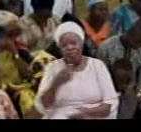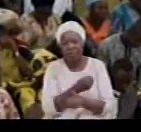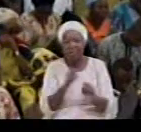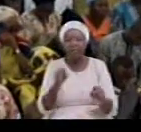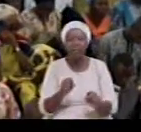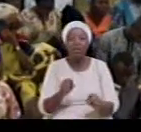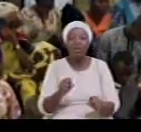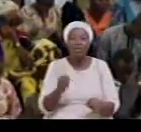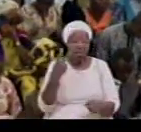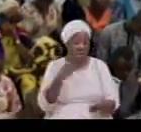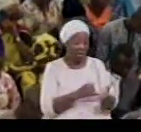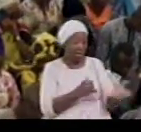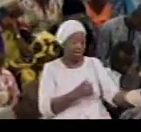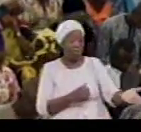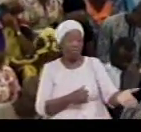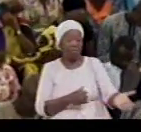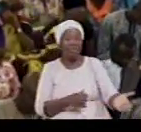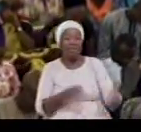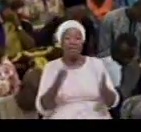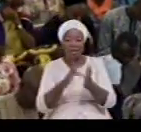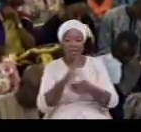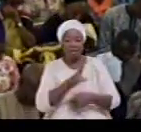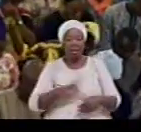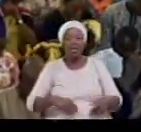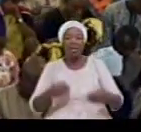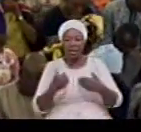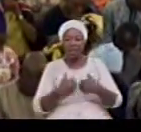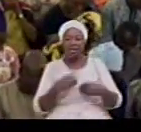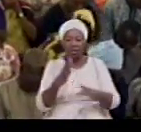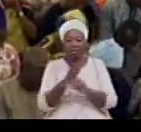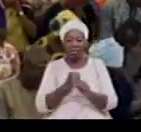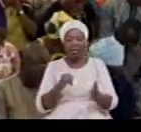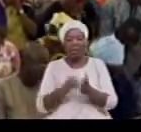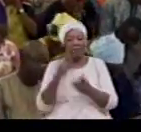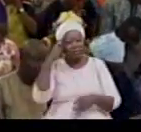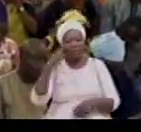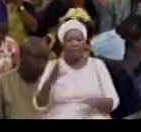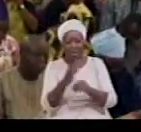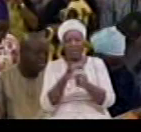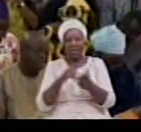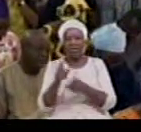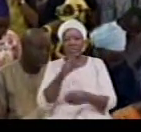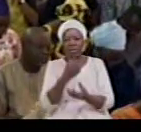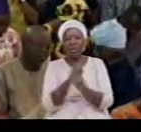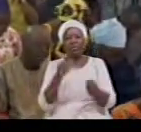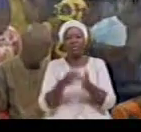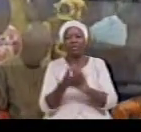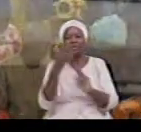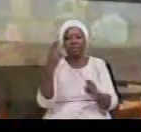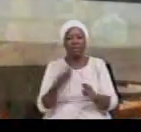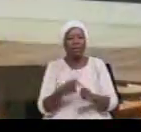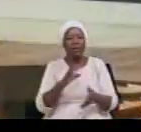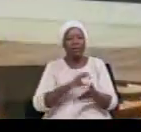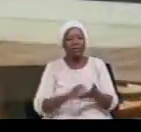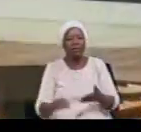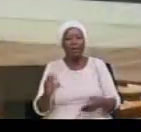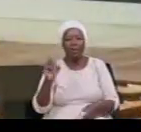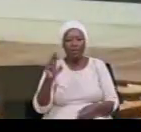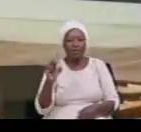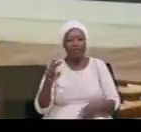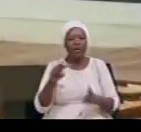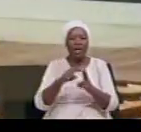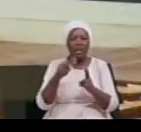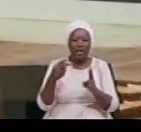you. Get it? You are redeemed. Verse 12. Neither by the blood of